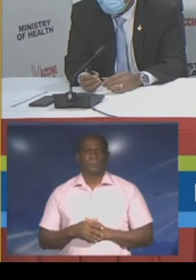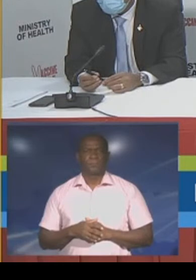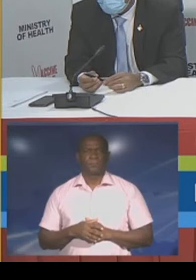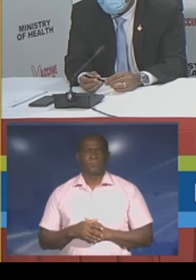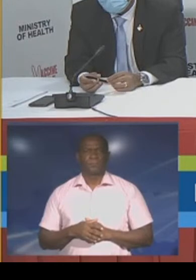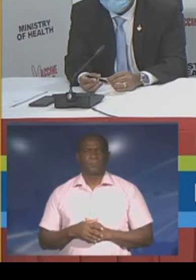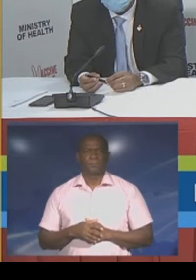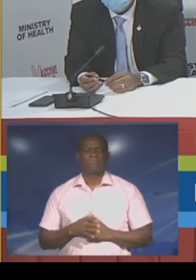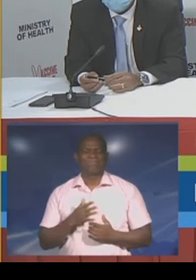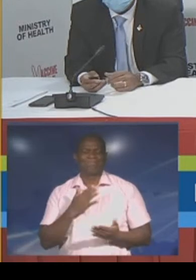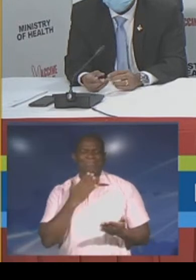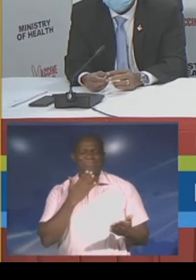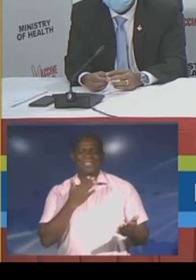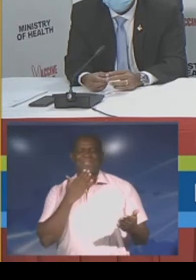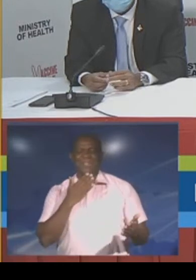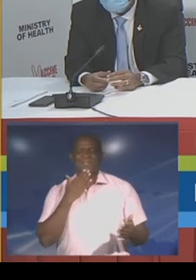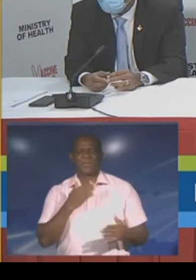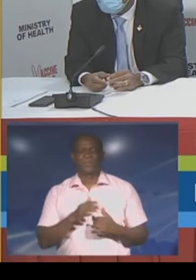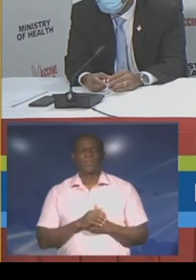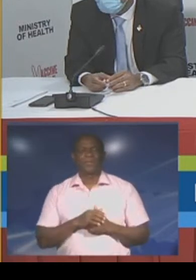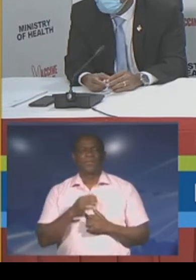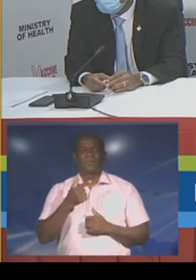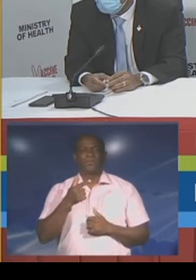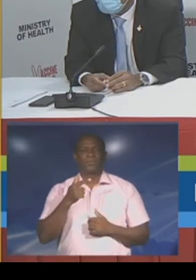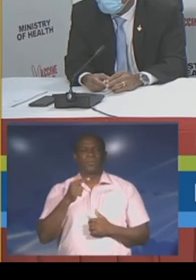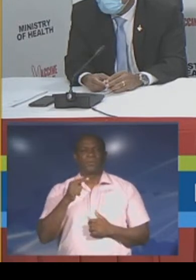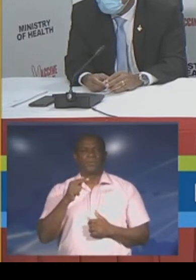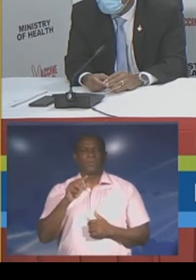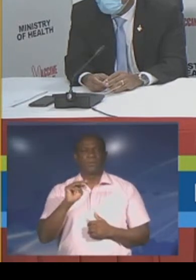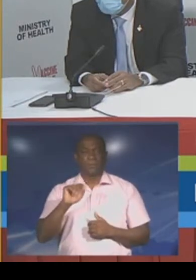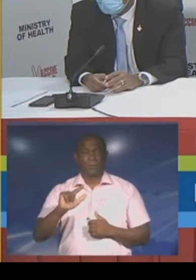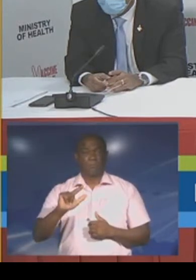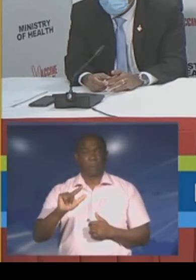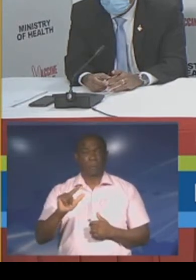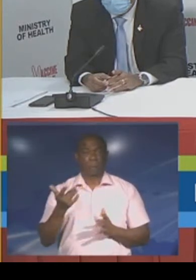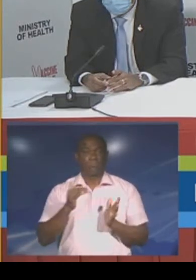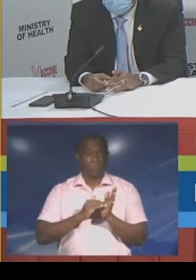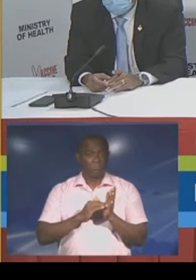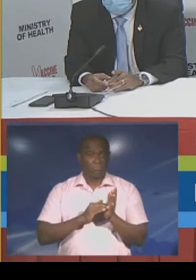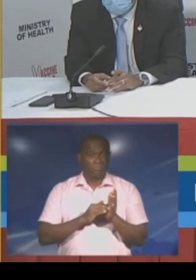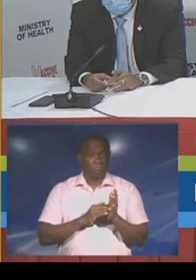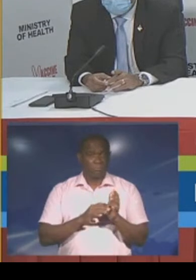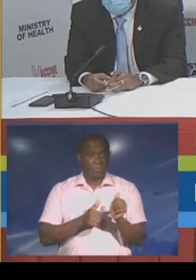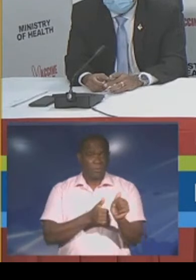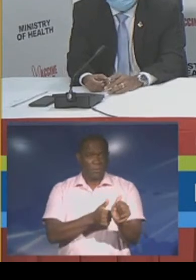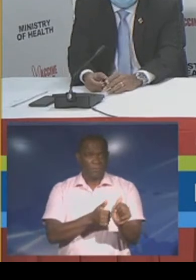Thank you very much, Minister. Guardian Media Limited, we come back to you for a follow-up question.